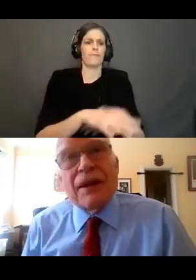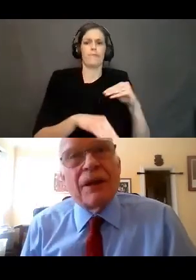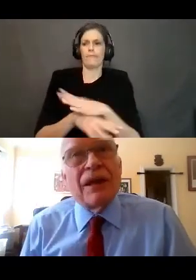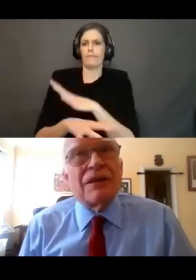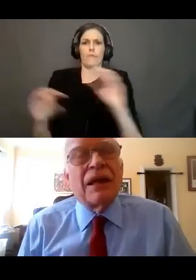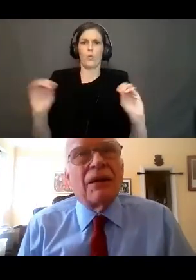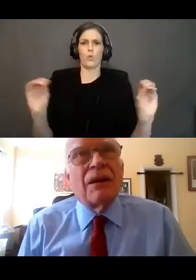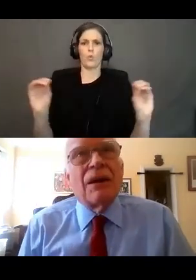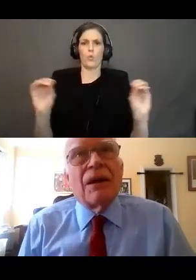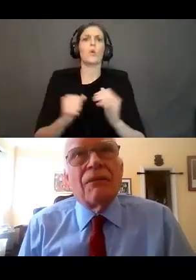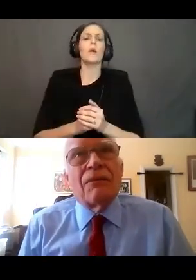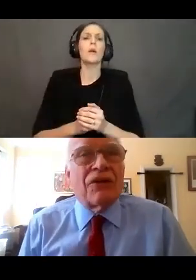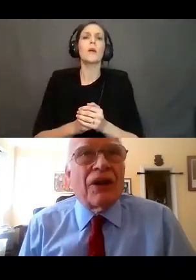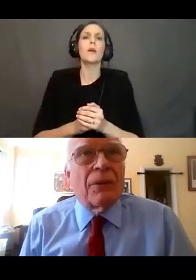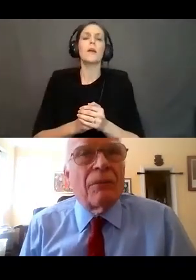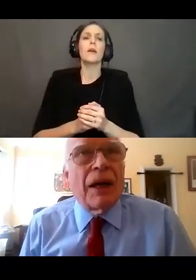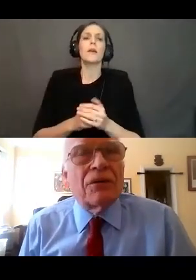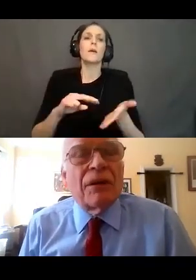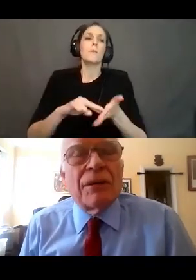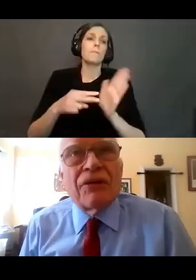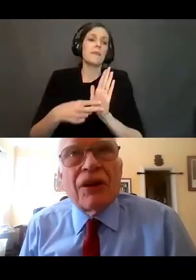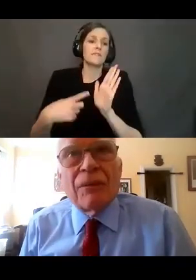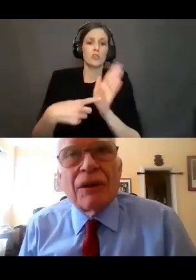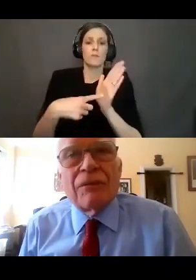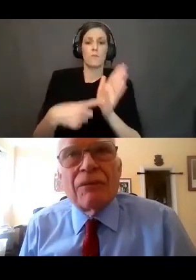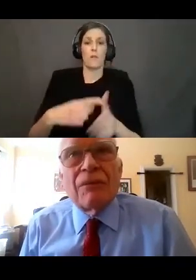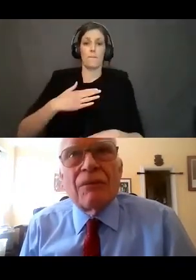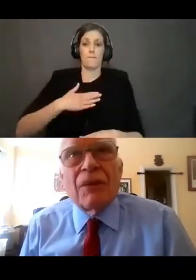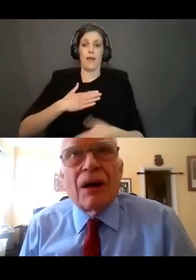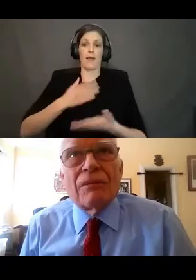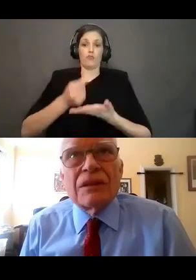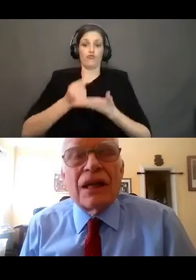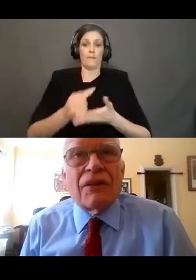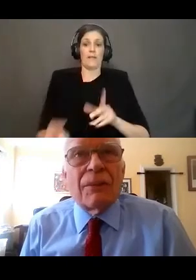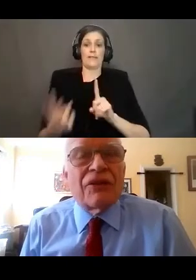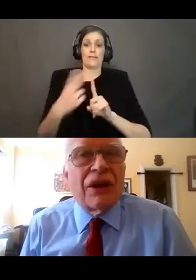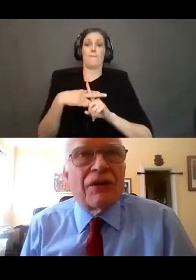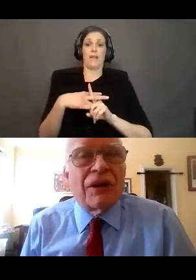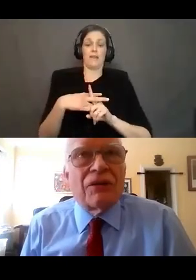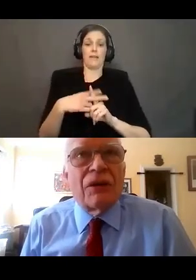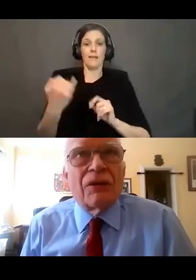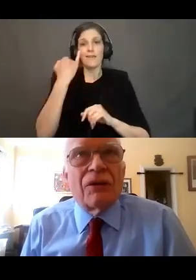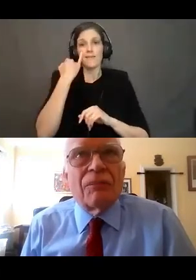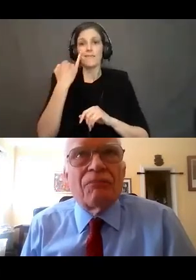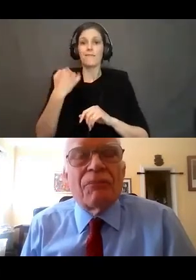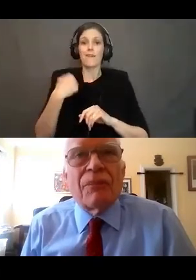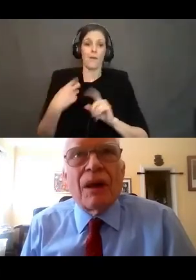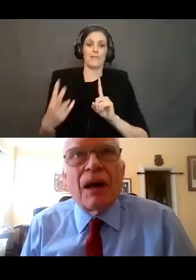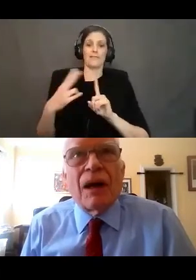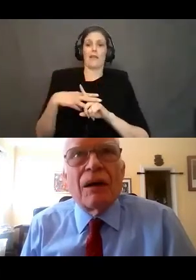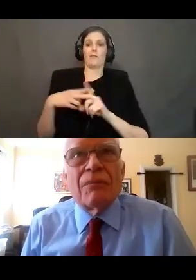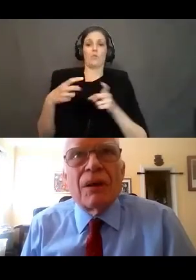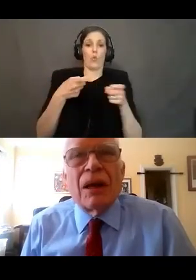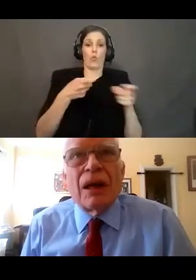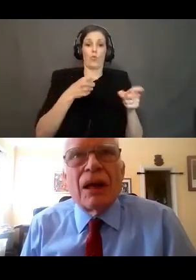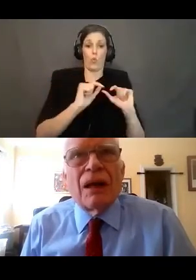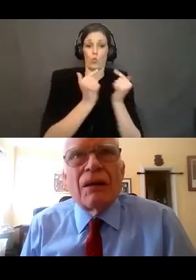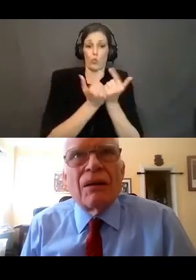And so that means that, for example, my treatment assignment, let's say if I'm assigned to the control group,